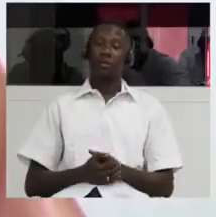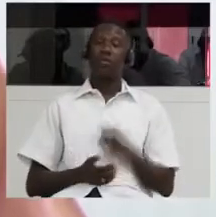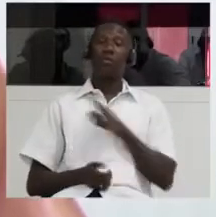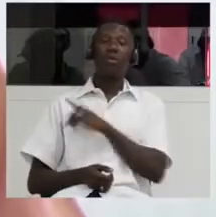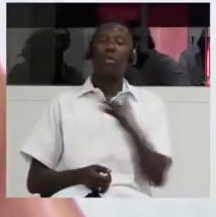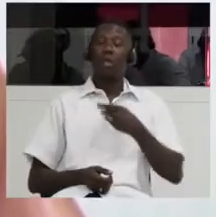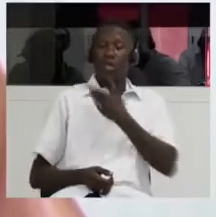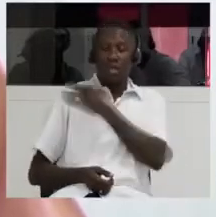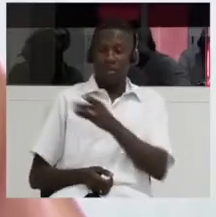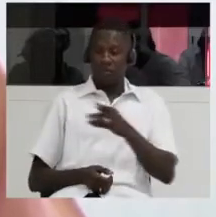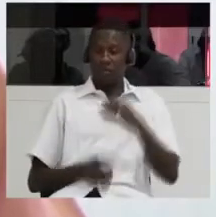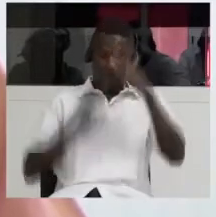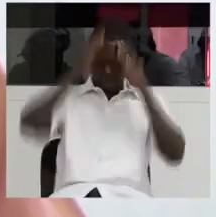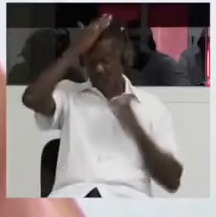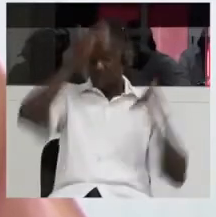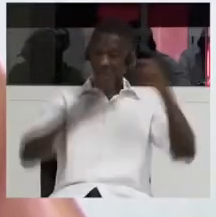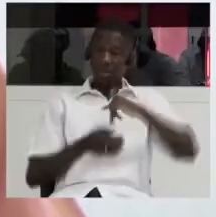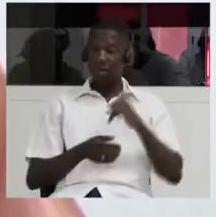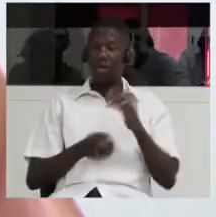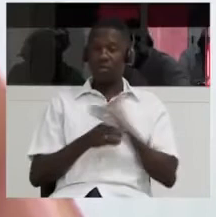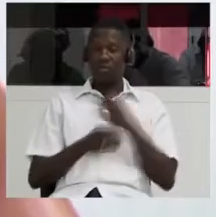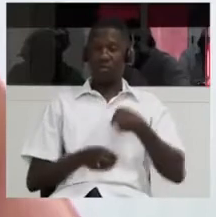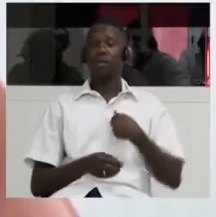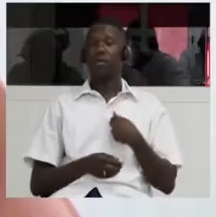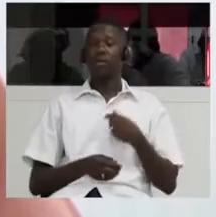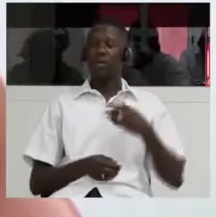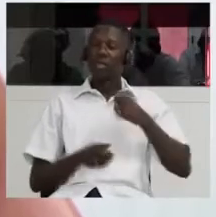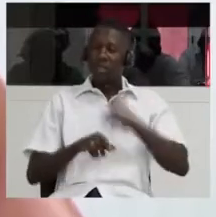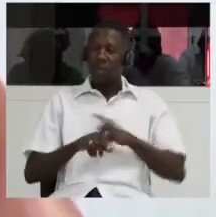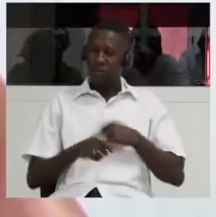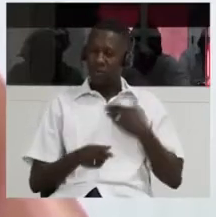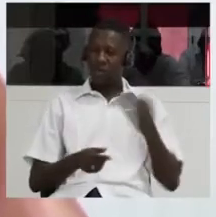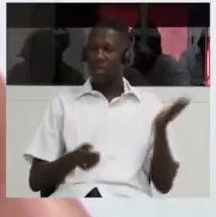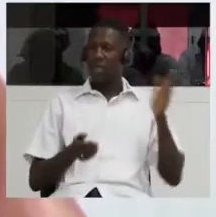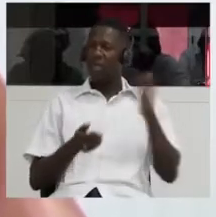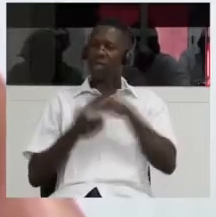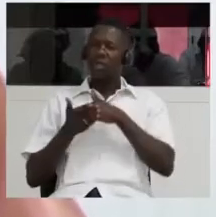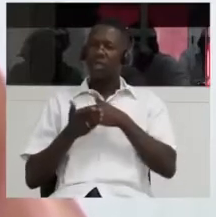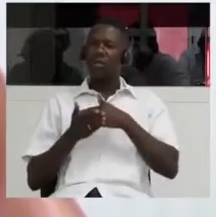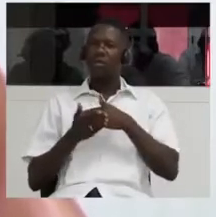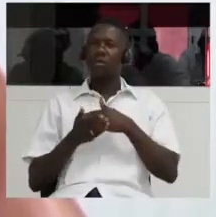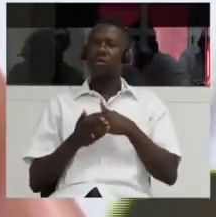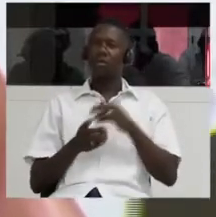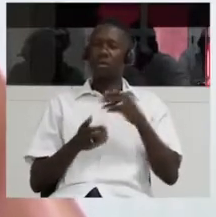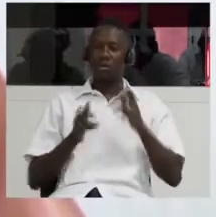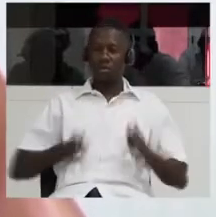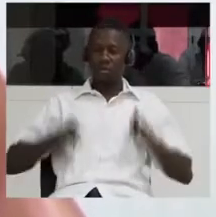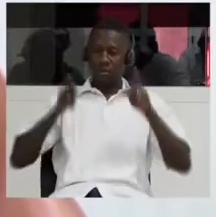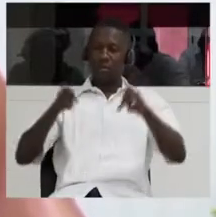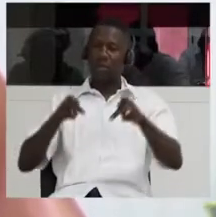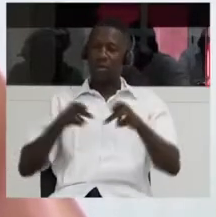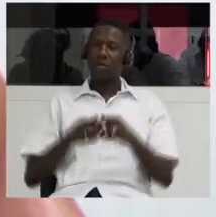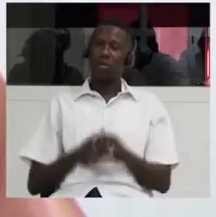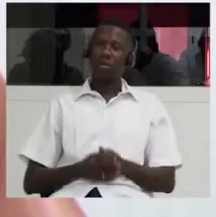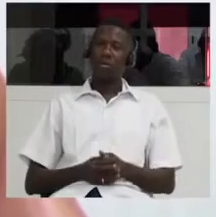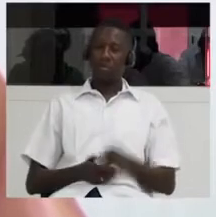So when I reached the Denton Bridge, at the KMC end of the bridge, I found